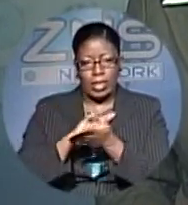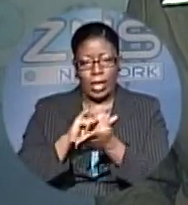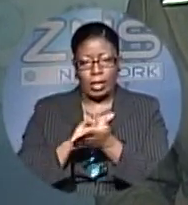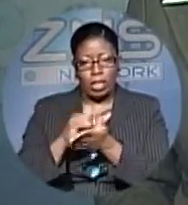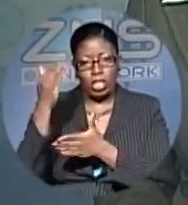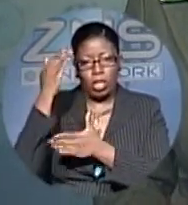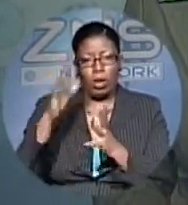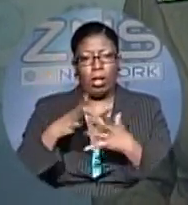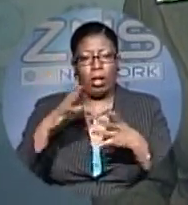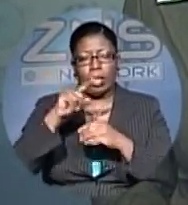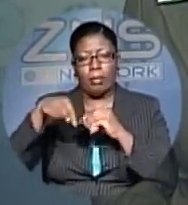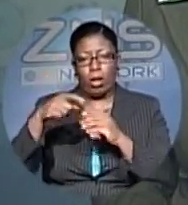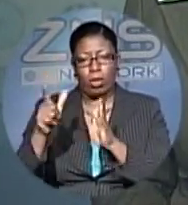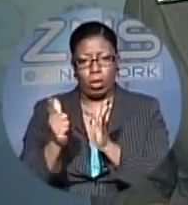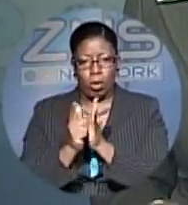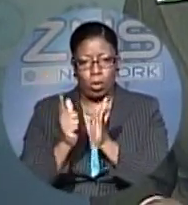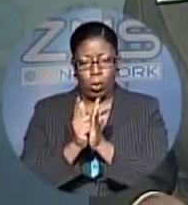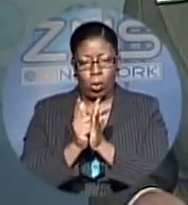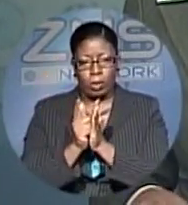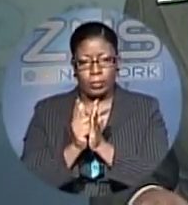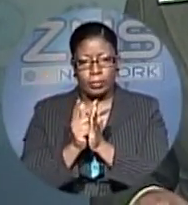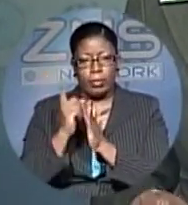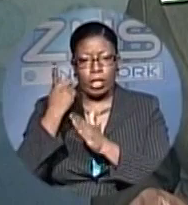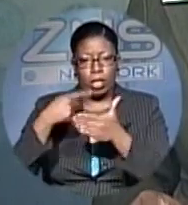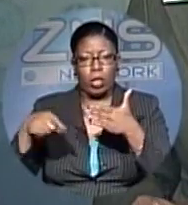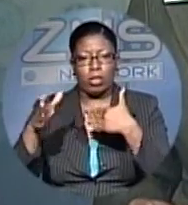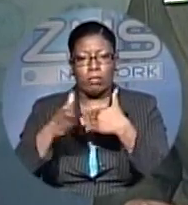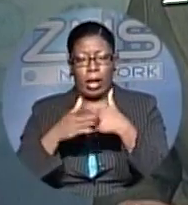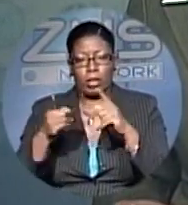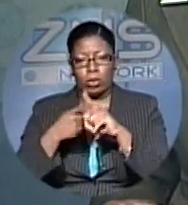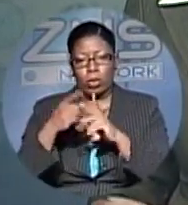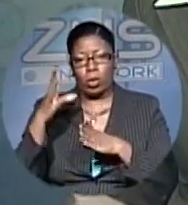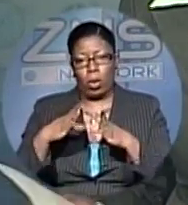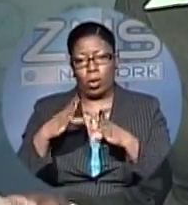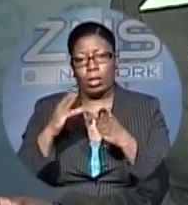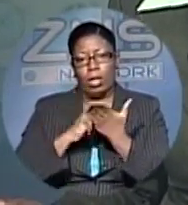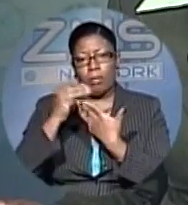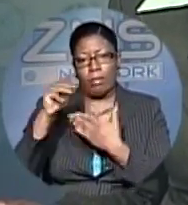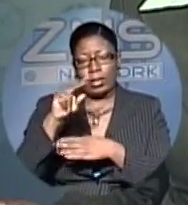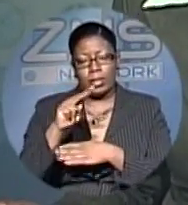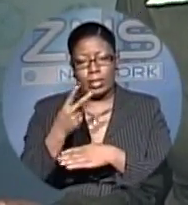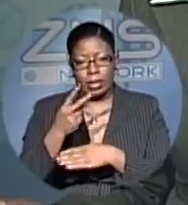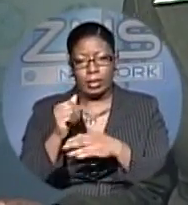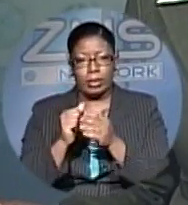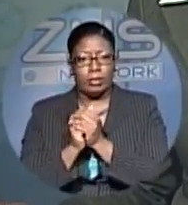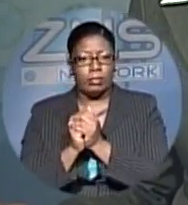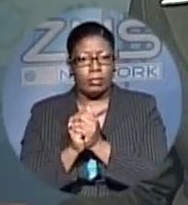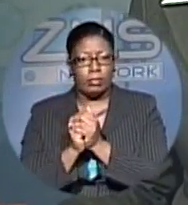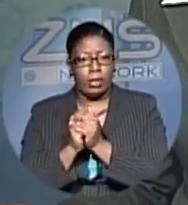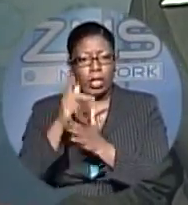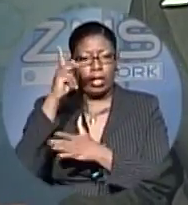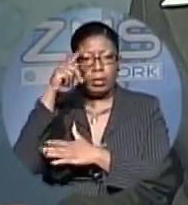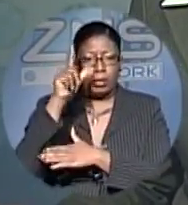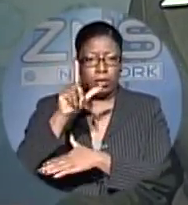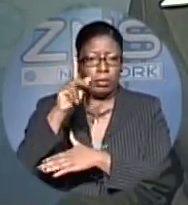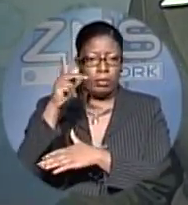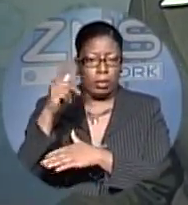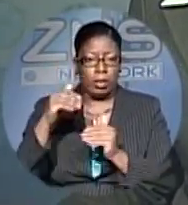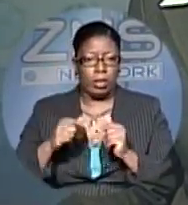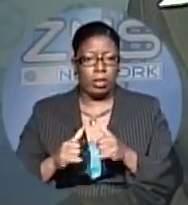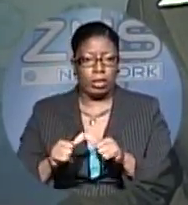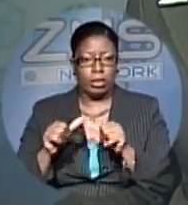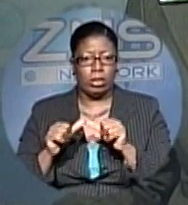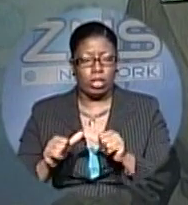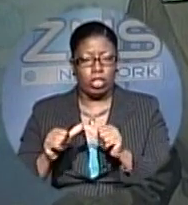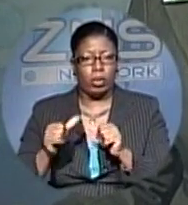lot about the law. The Lucky Heart resident returns to court on March 2nd. The Progressive Liberal Party is continuing